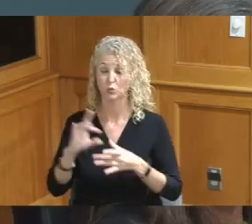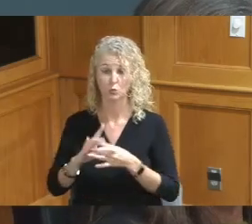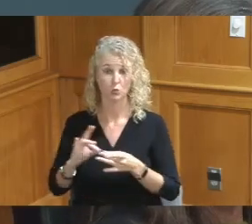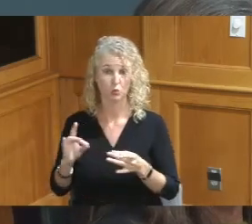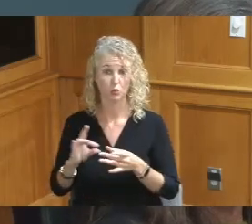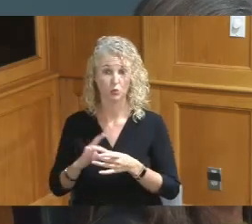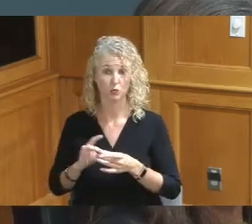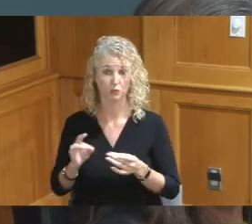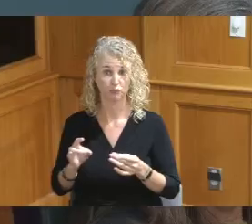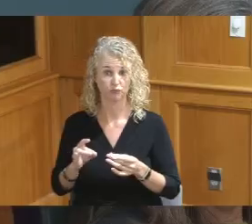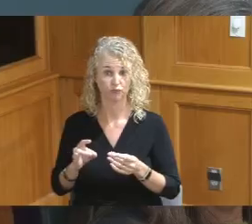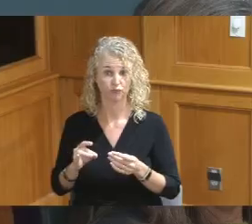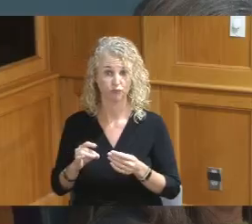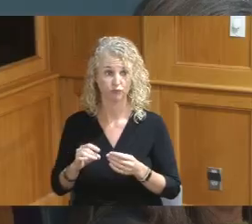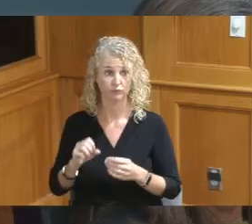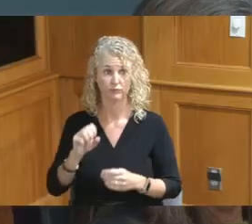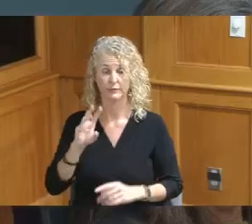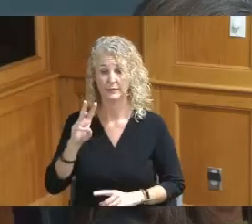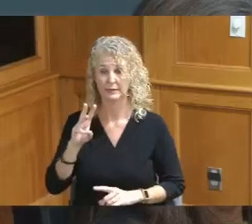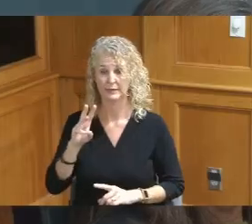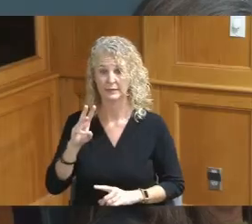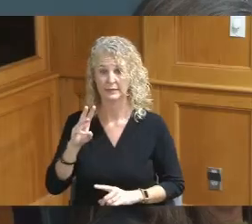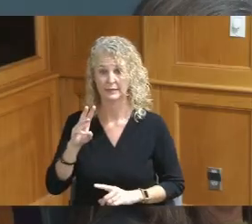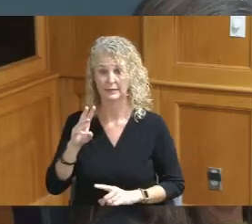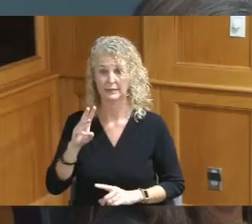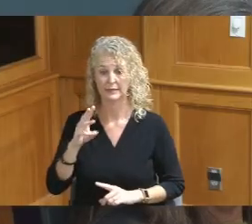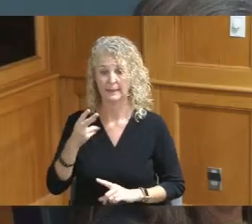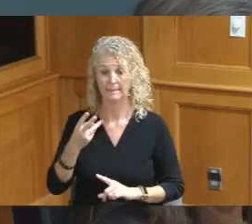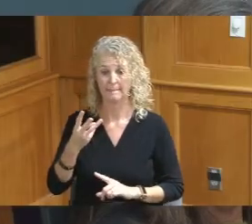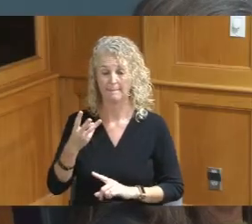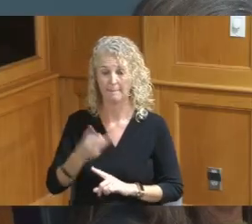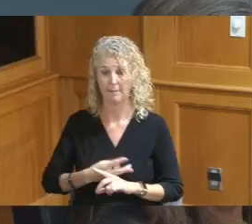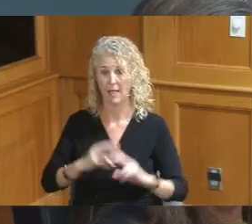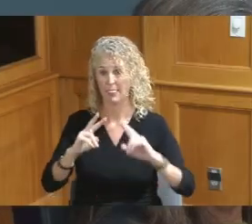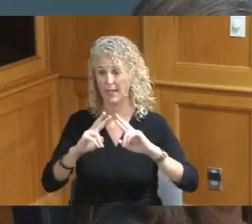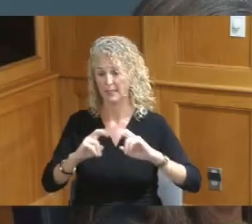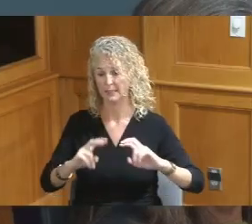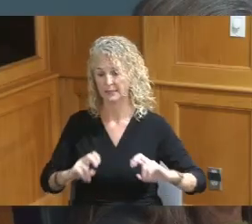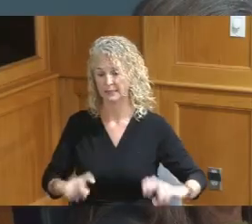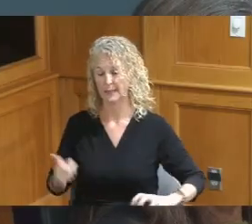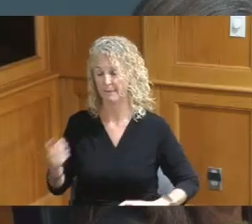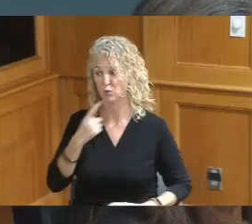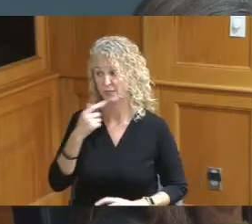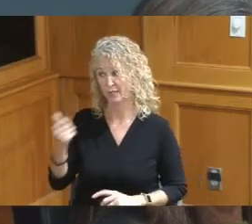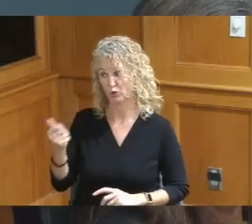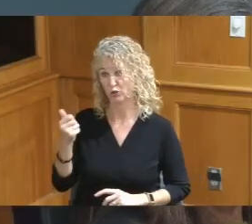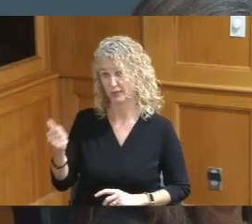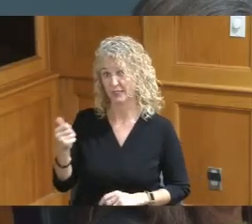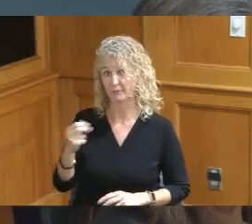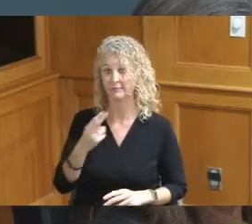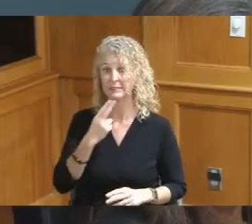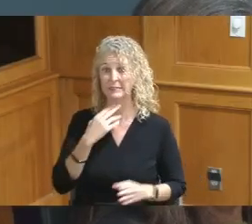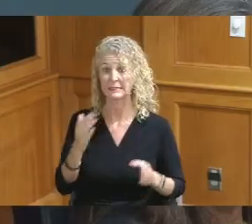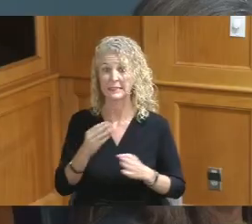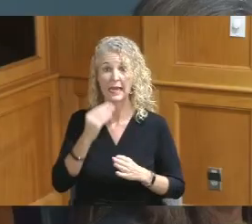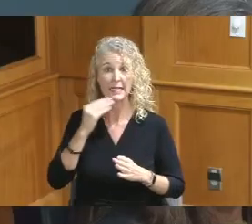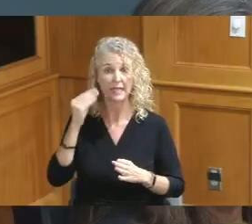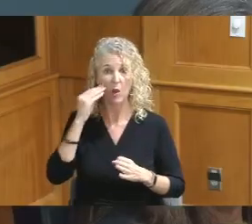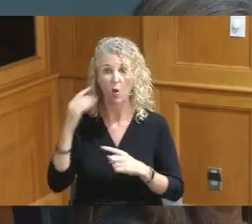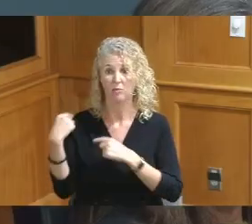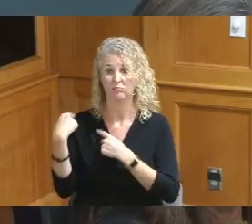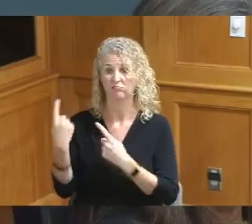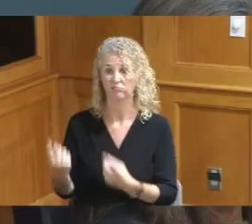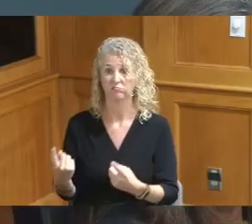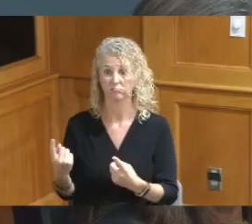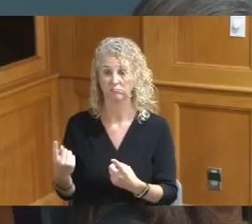you indicated there was a 6-month assessment, but you kind of said it yourself that tiny homes have been around for a